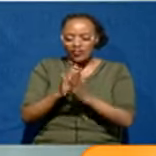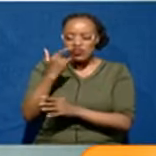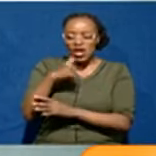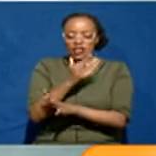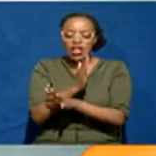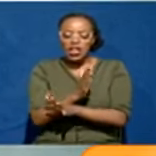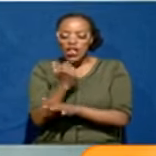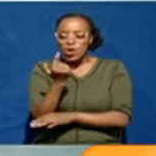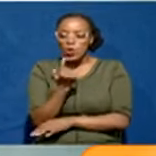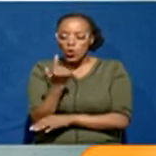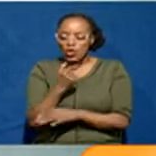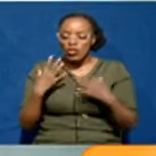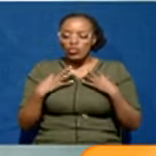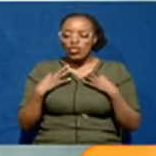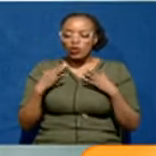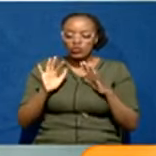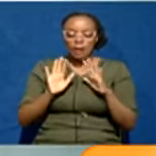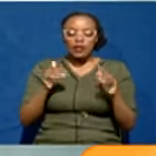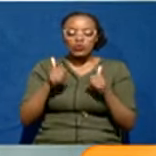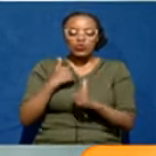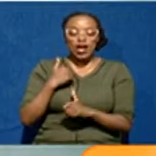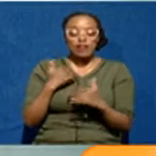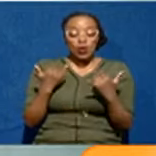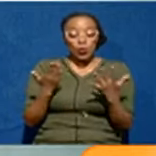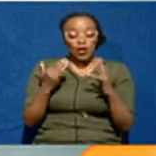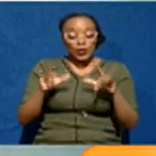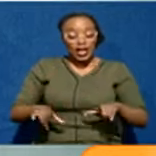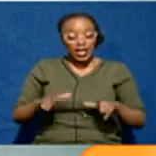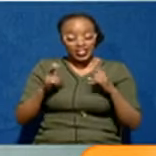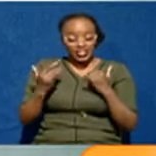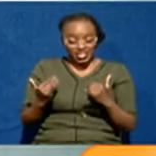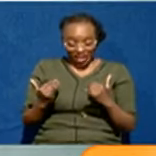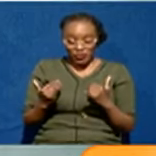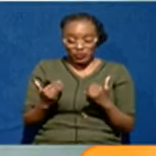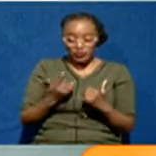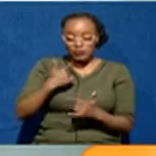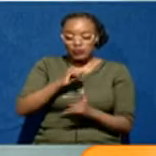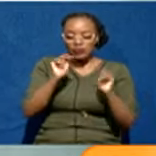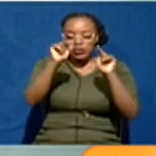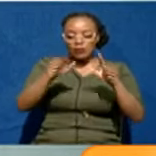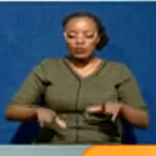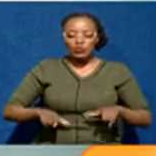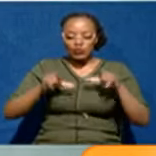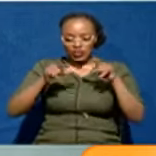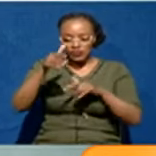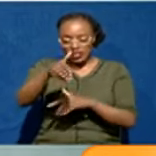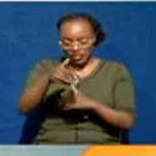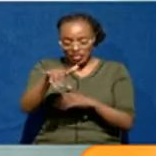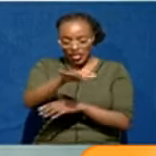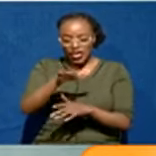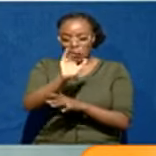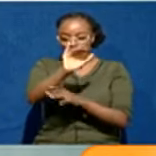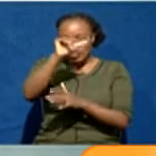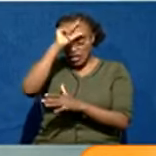tumekaa, hatuna hizi nguo tunayo hapa nyumbani. Hapa tumekaa nayo. Alafu tumekuja kuishi hapa. Tunaomba